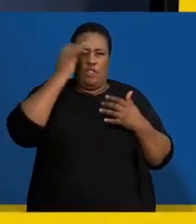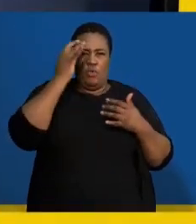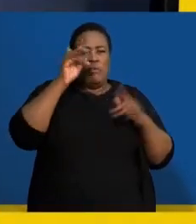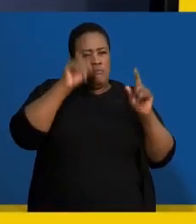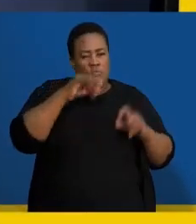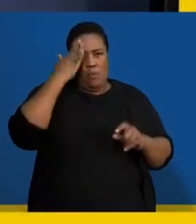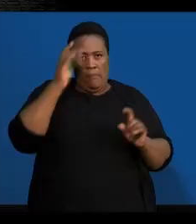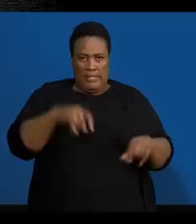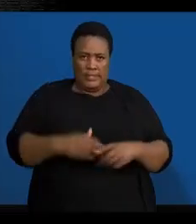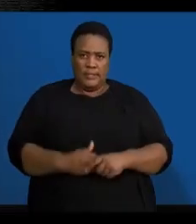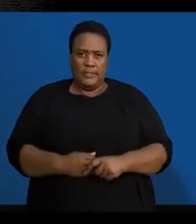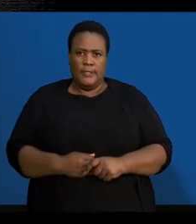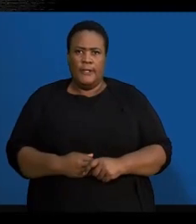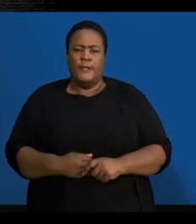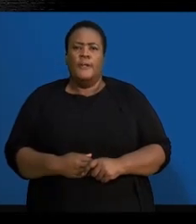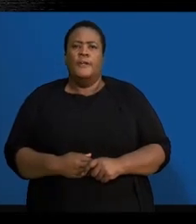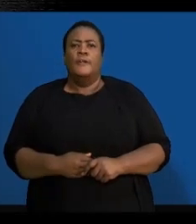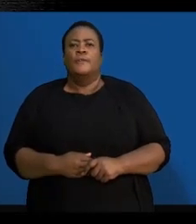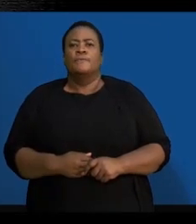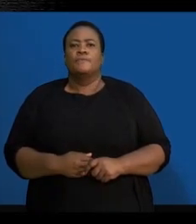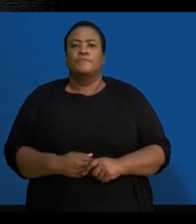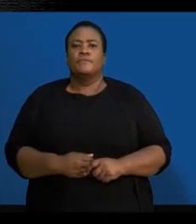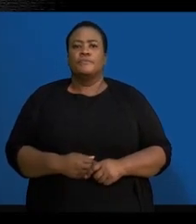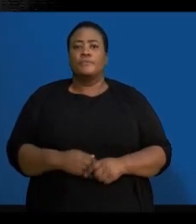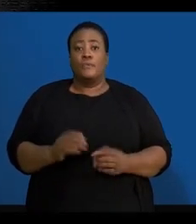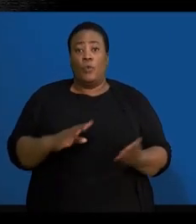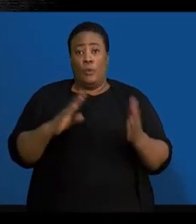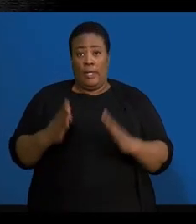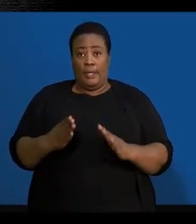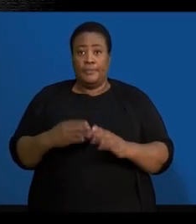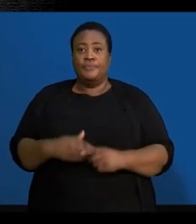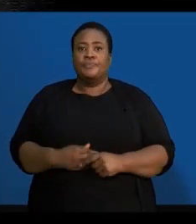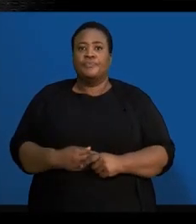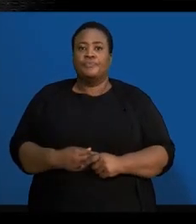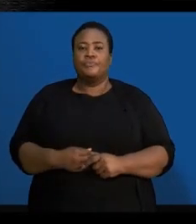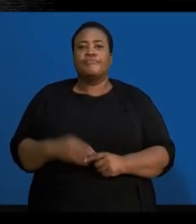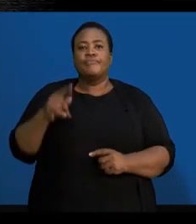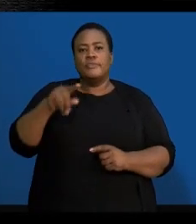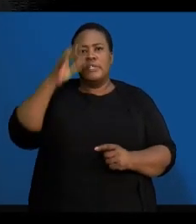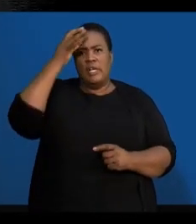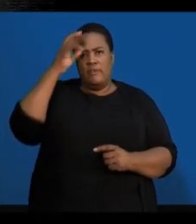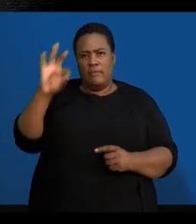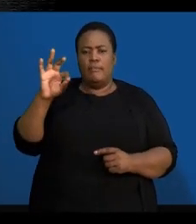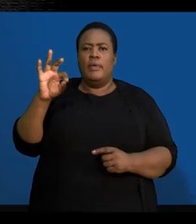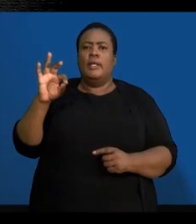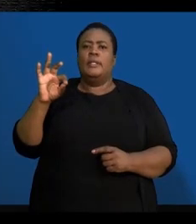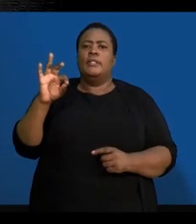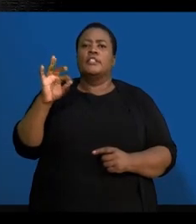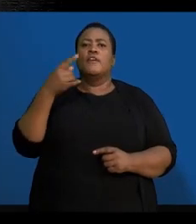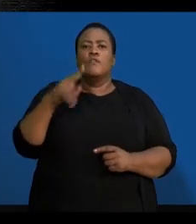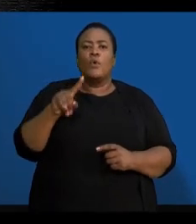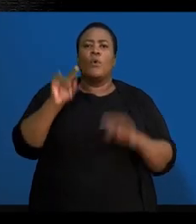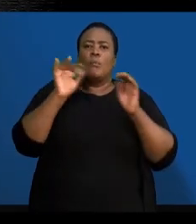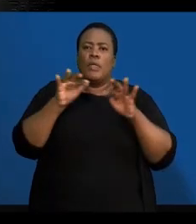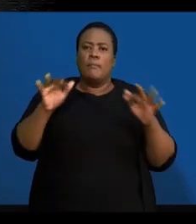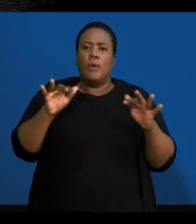so let's look at the key ideas in the answer. It's a government for the people, by the people, freedom of the